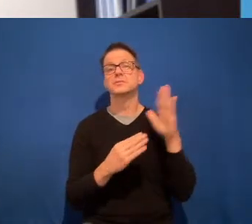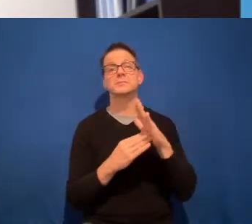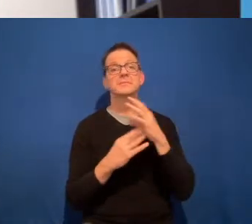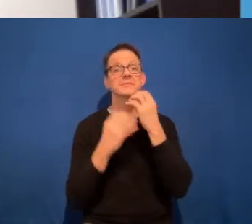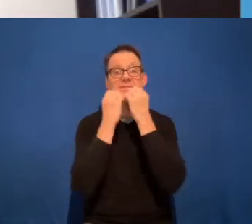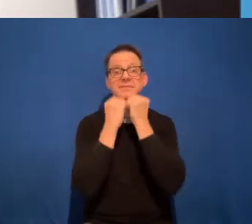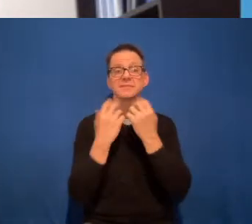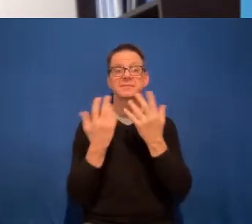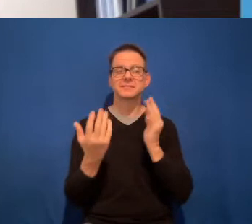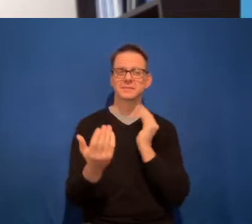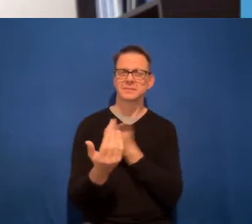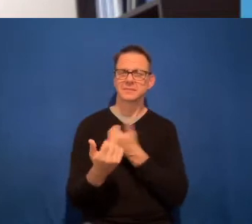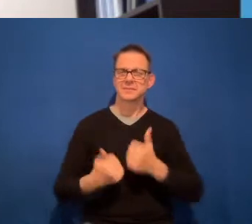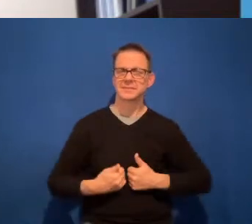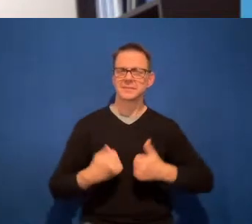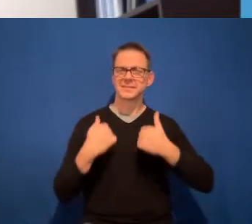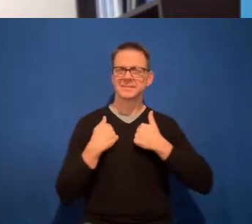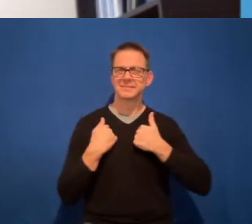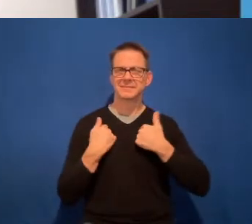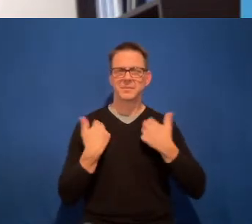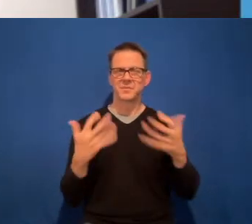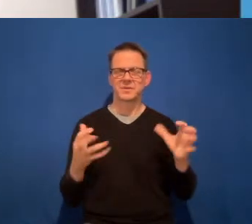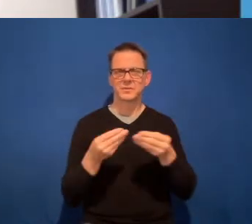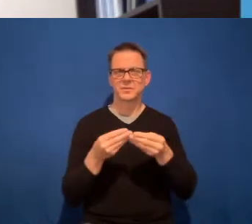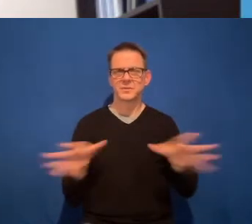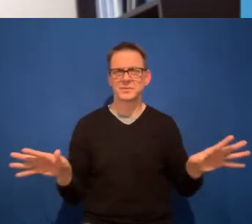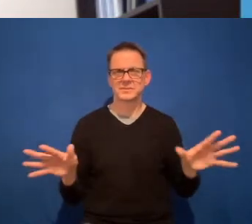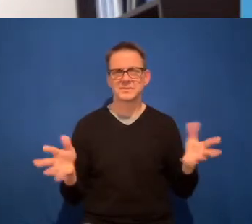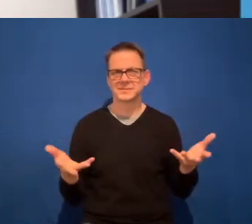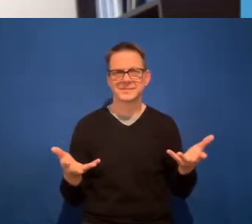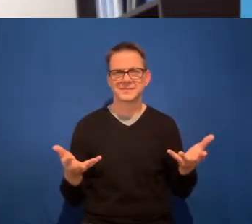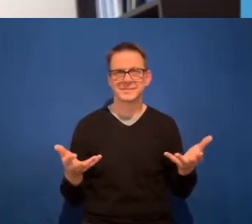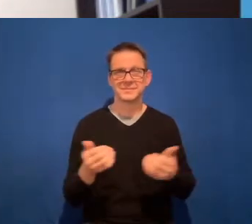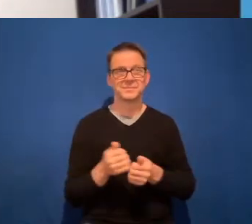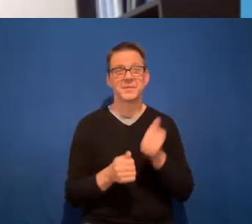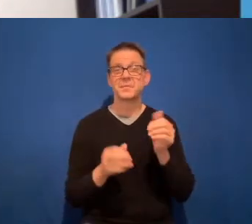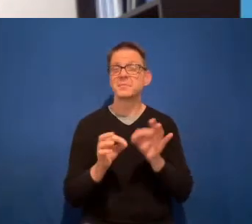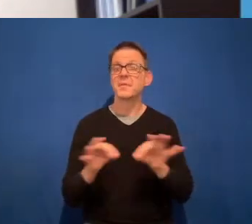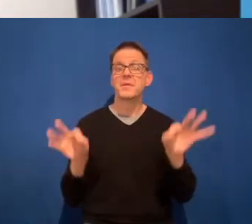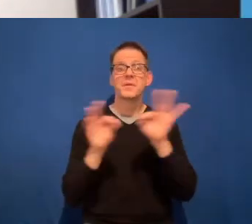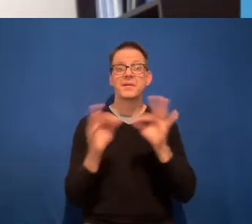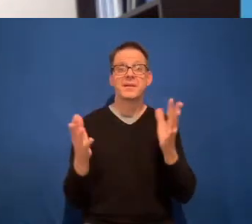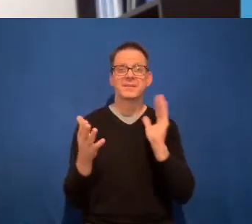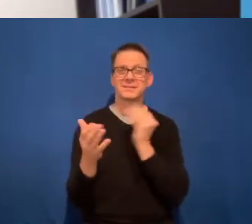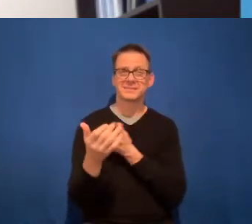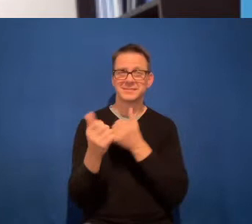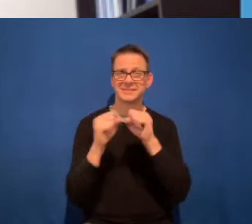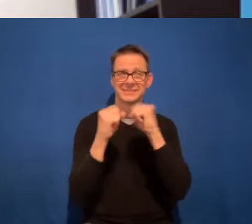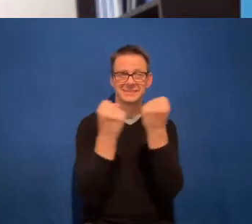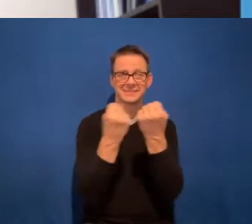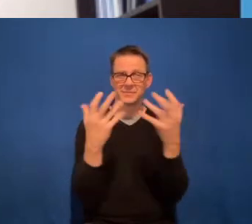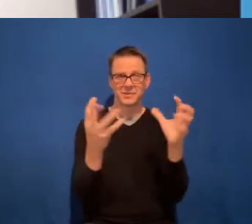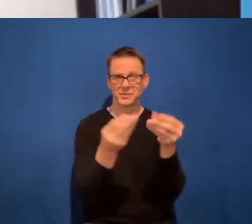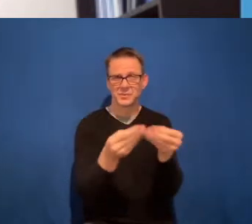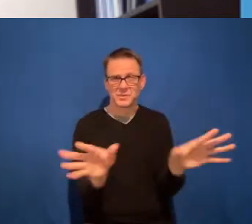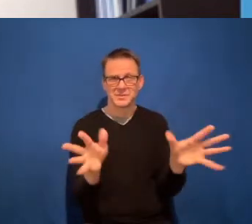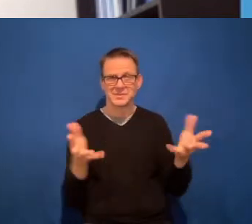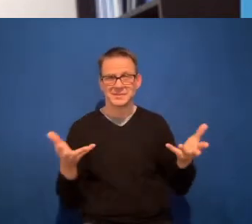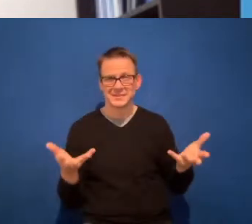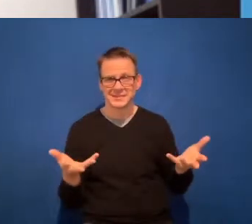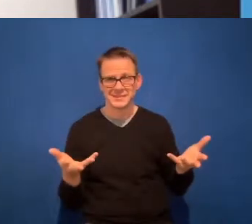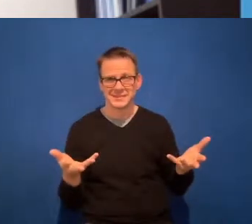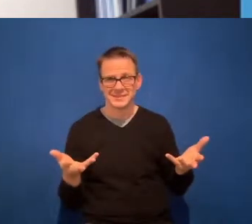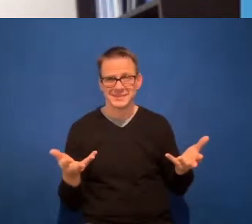our and it's our society. So I think in a lot of ways people